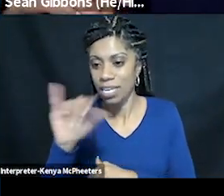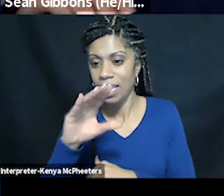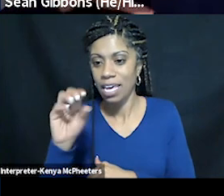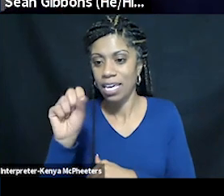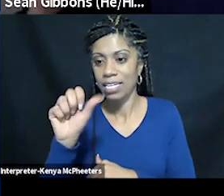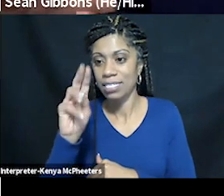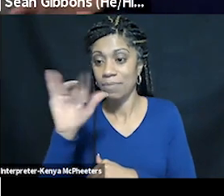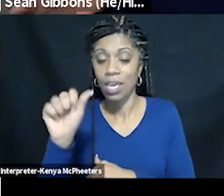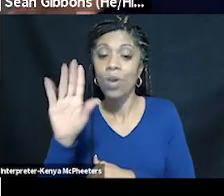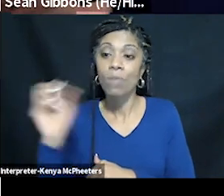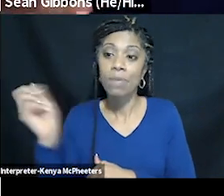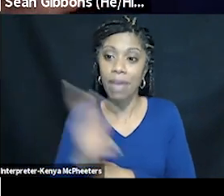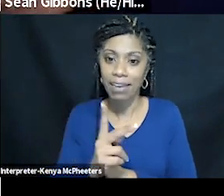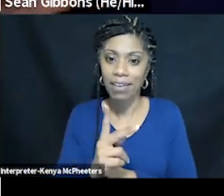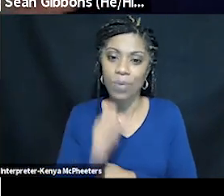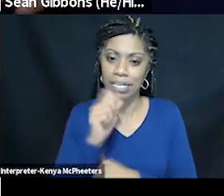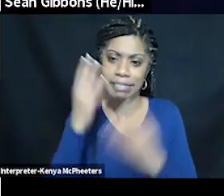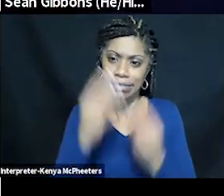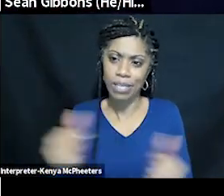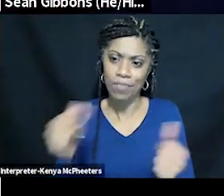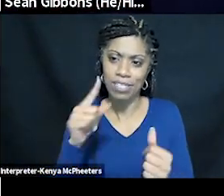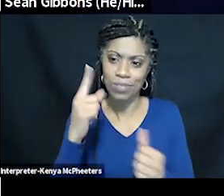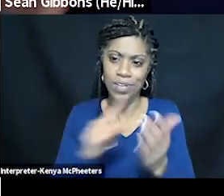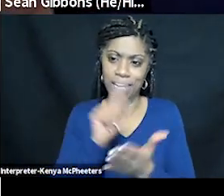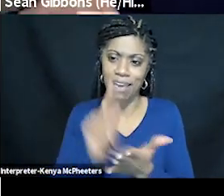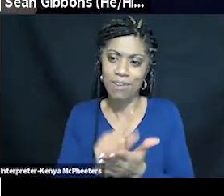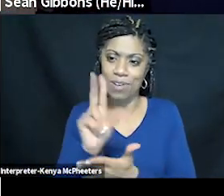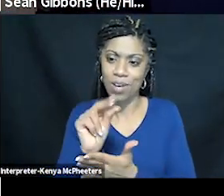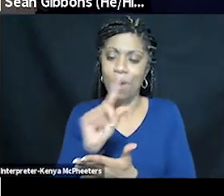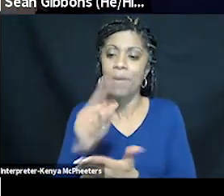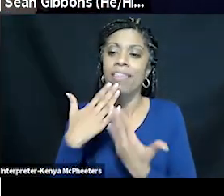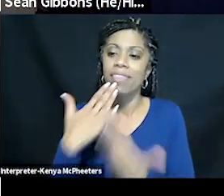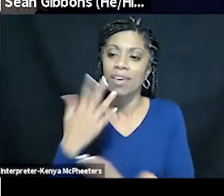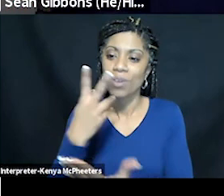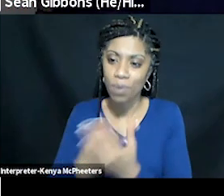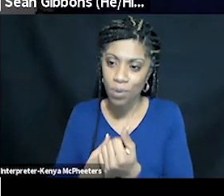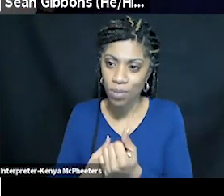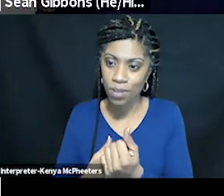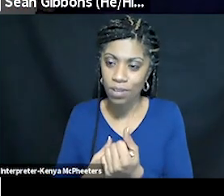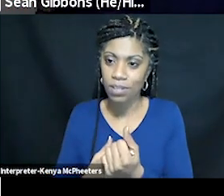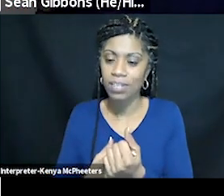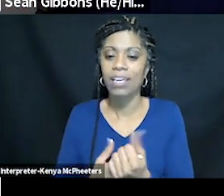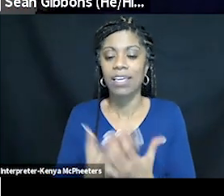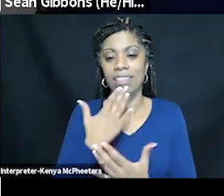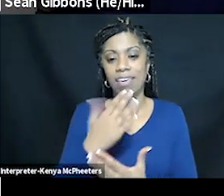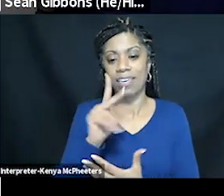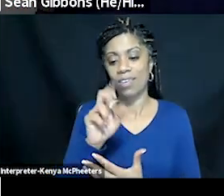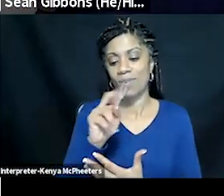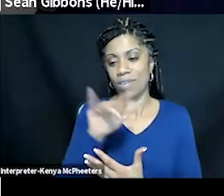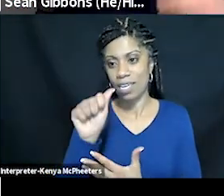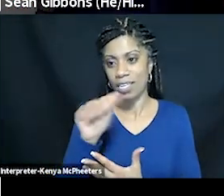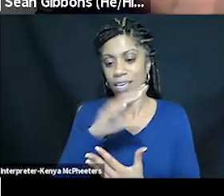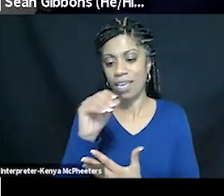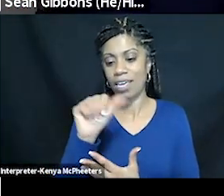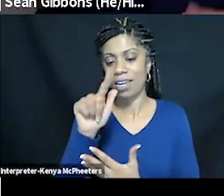needs to continue. We didn't solve it in an hour, as you all can well tell. But thank you to both of them. They'll be back with us, and also to Kenya and to Alan for providing